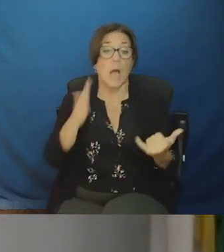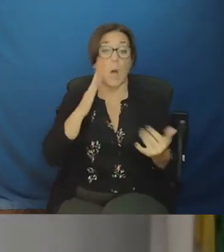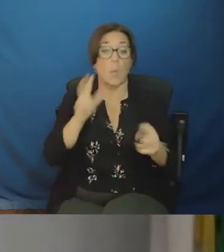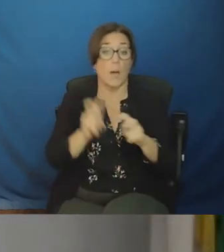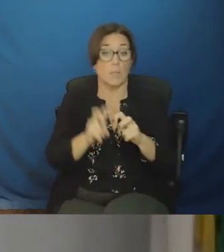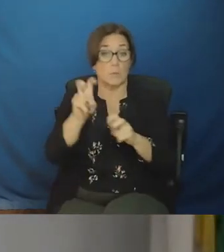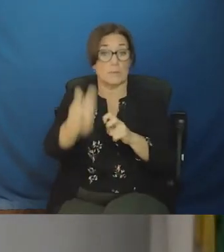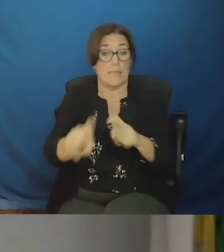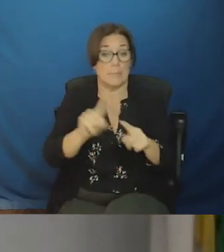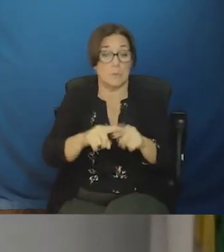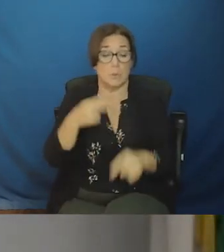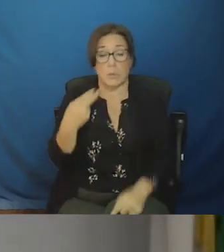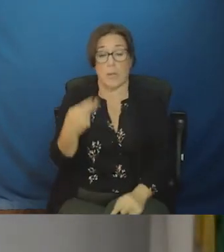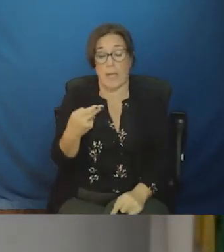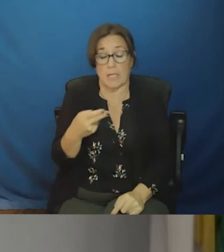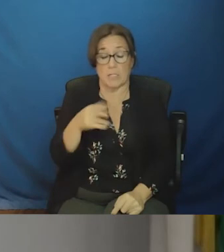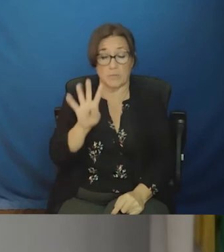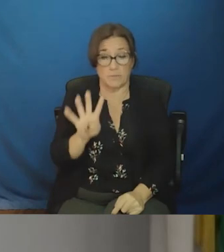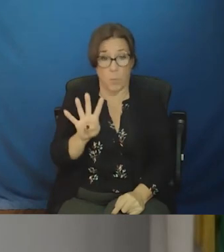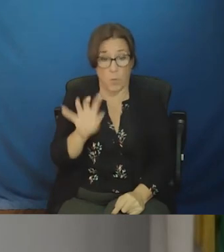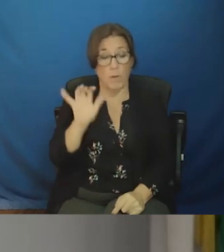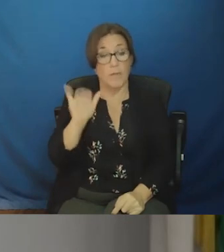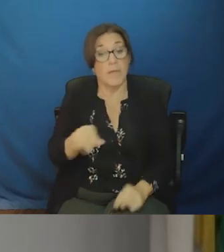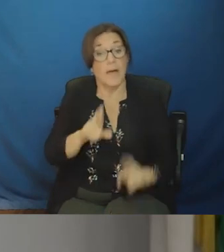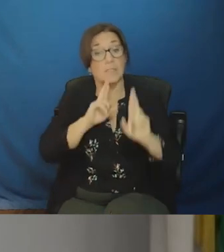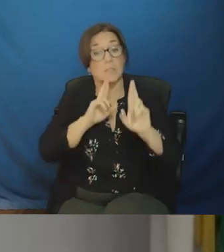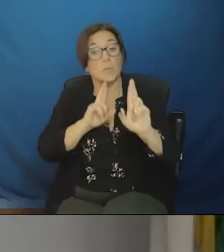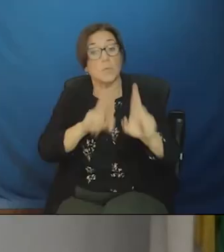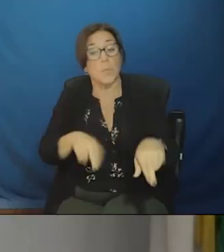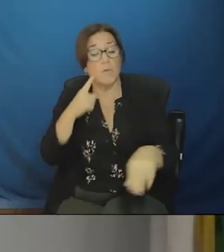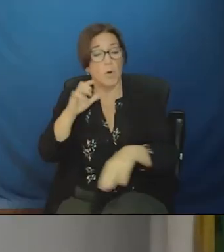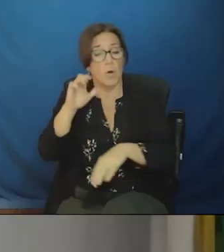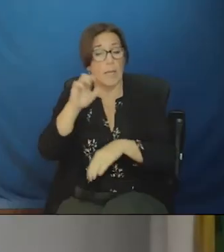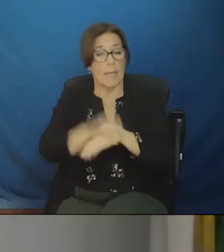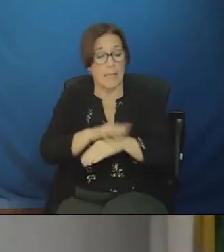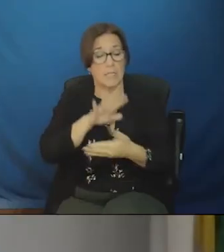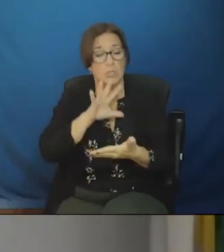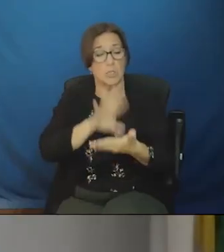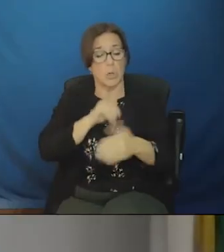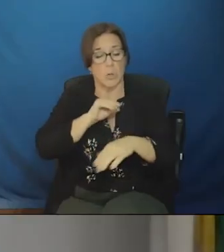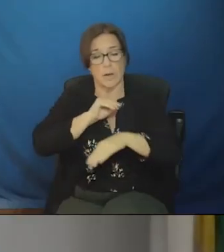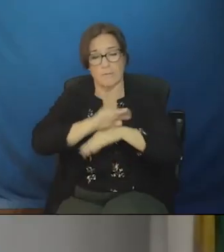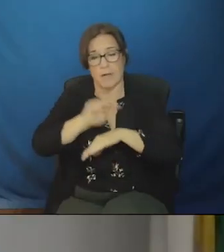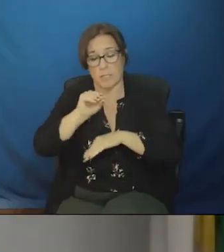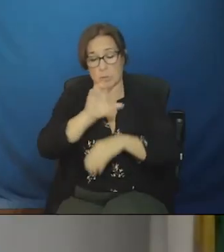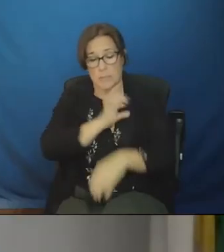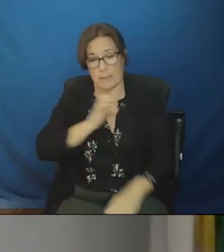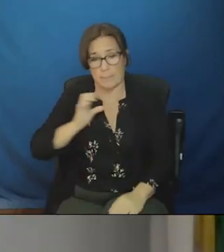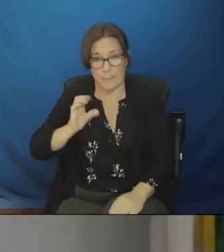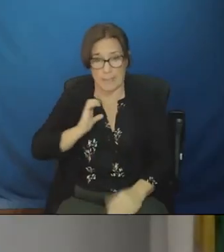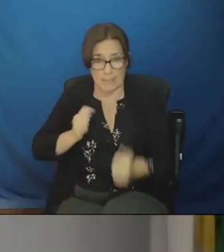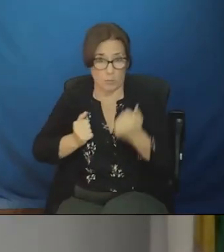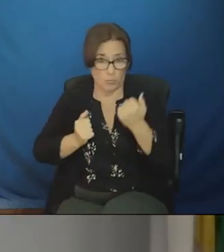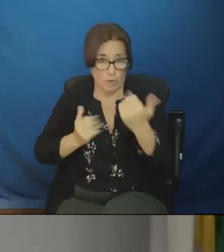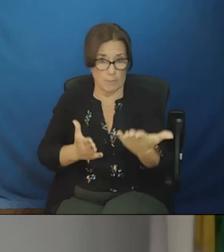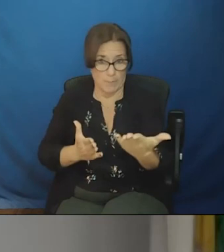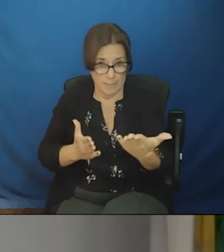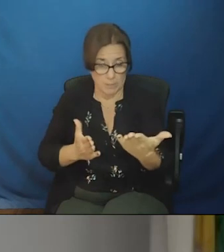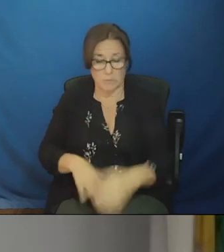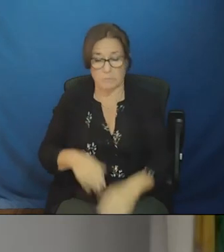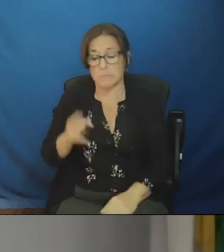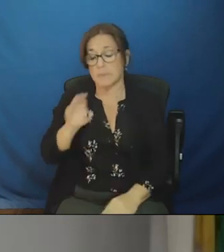item H4, which is a report on the English Learner Advisory Committee recommendations, please. Ms. Larios